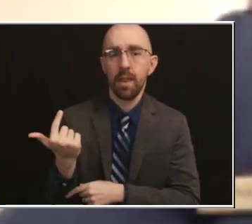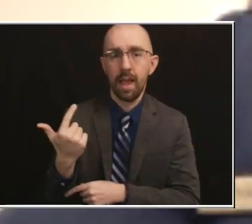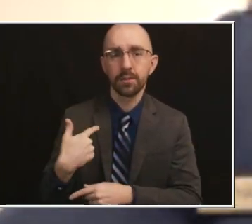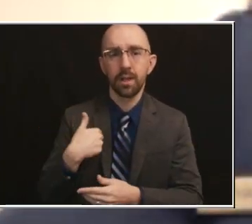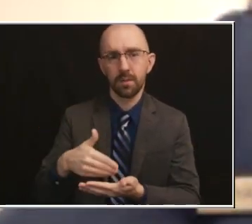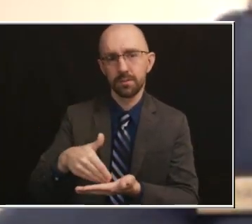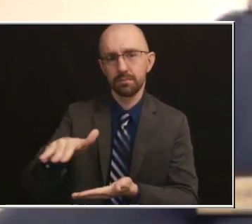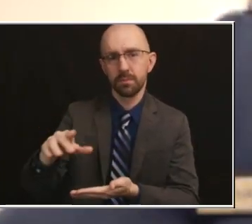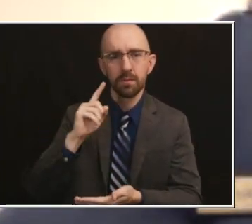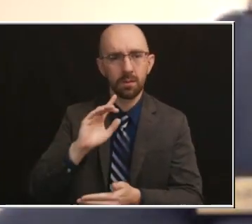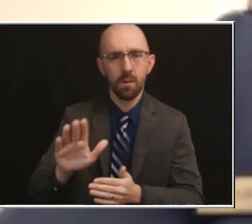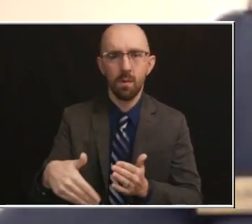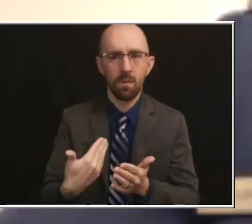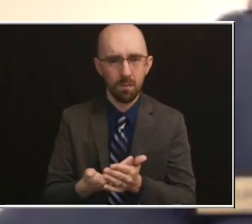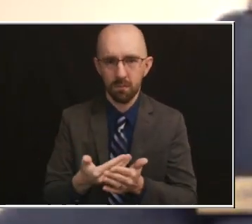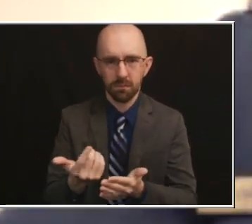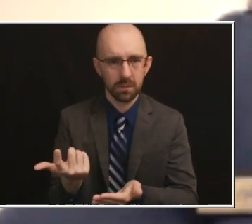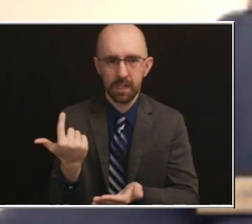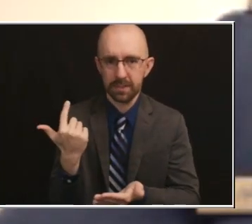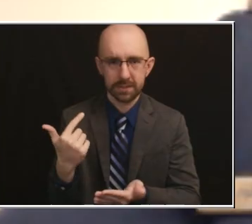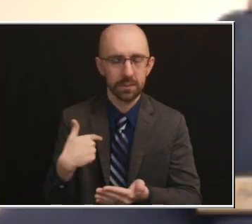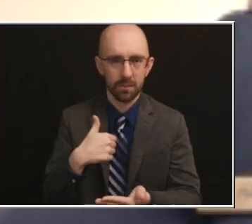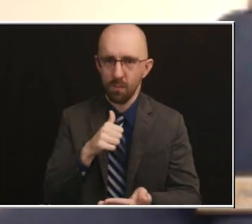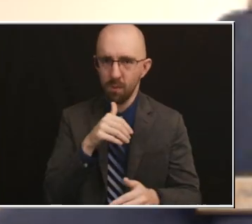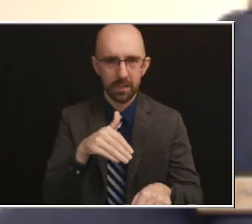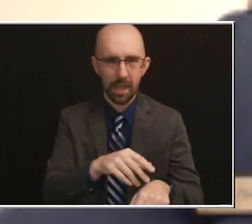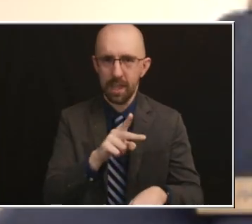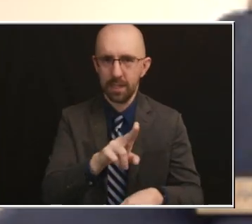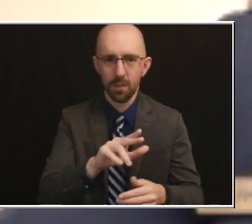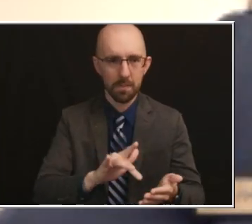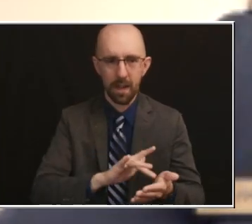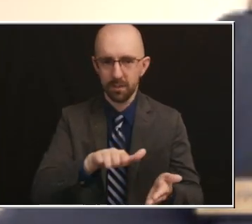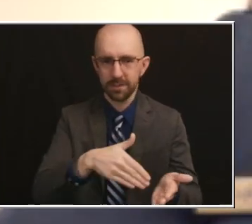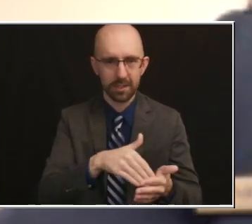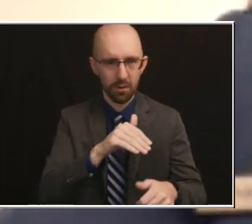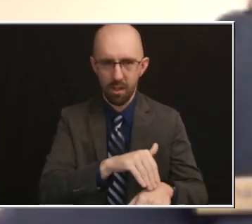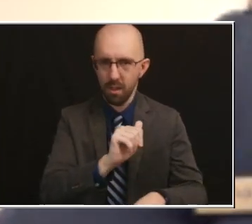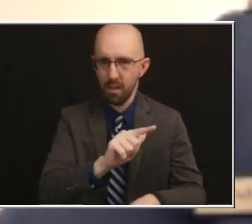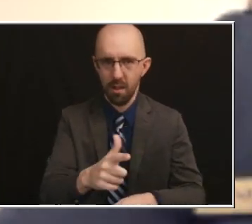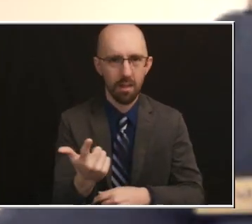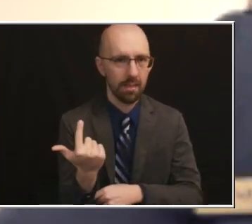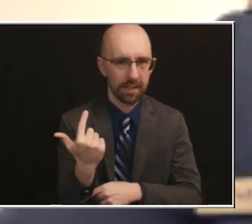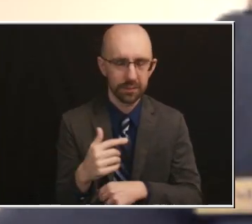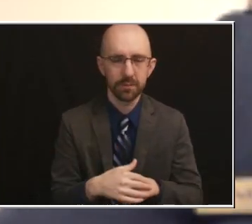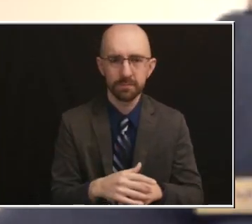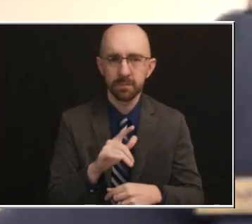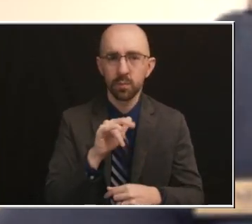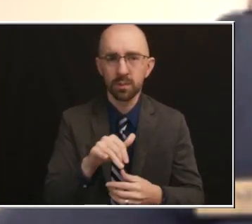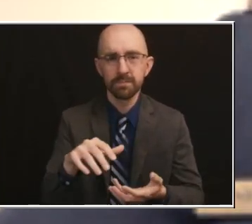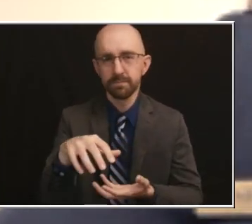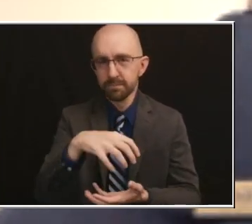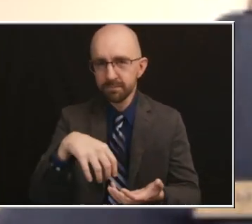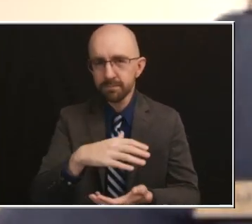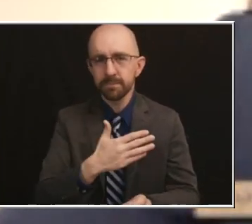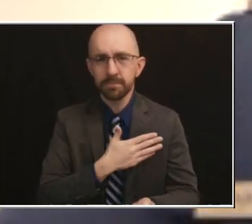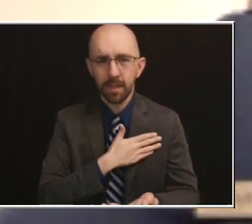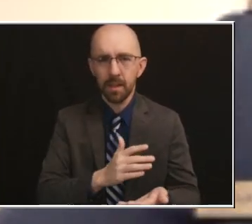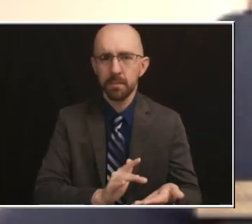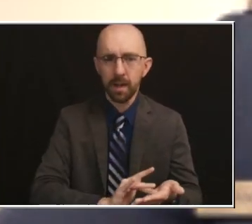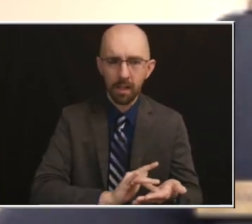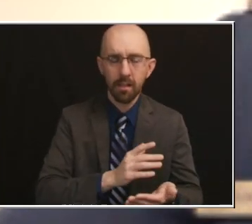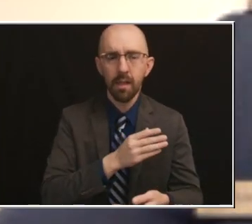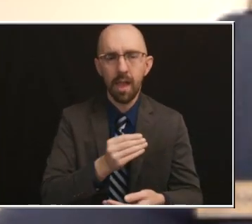deployed for all of last year, so I wasn't at KU Medical Center at all last year, and really blending my medical